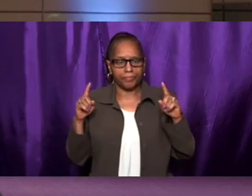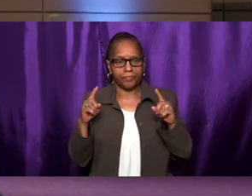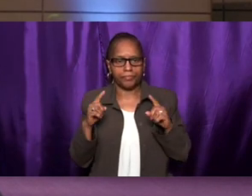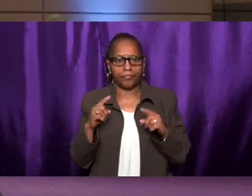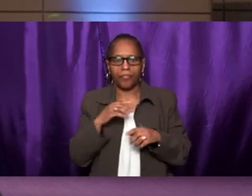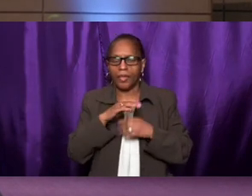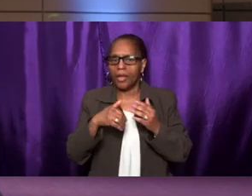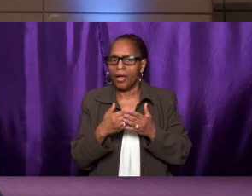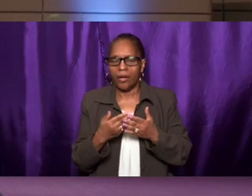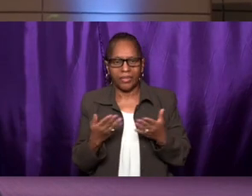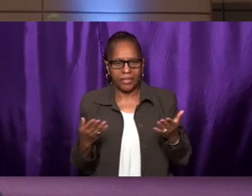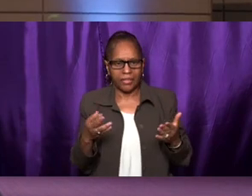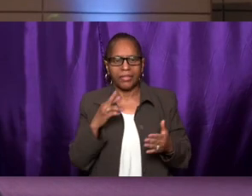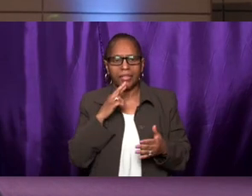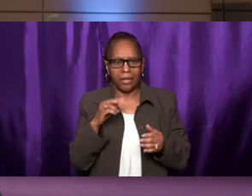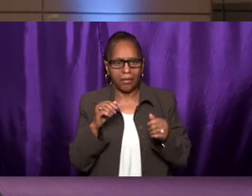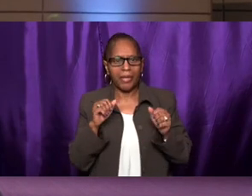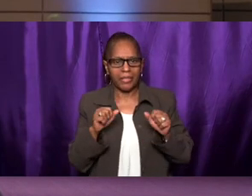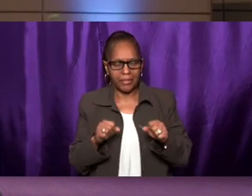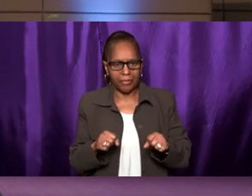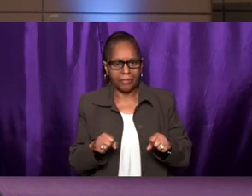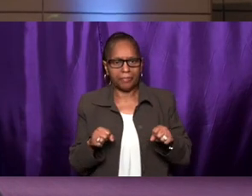That all things are possible.